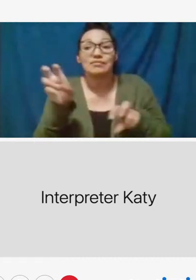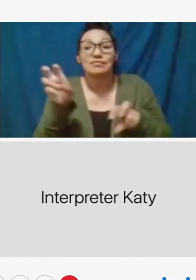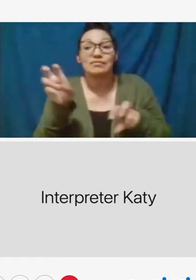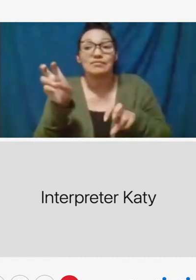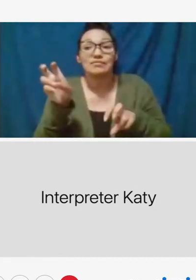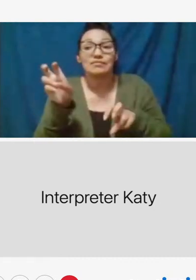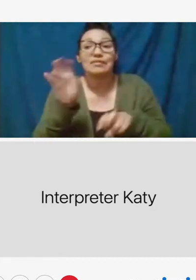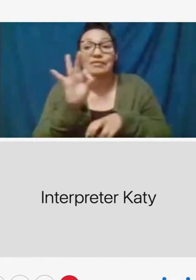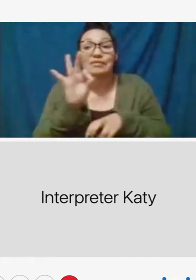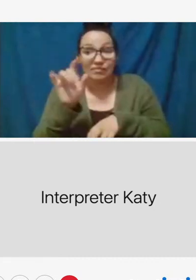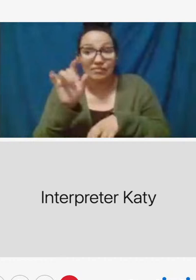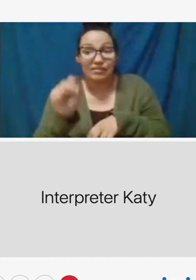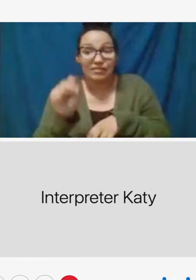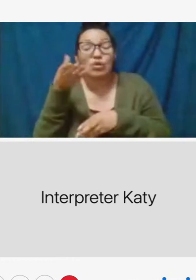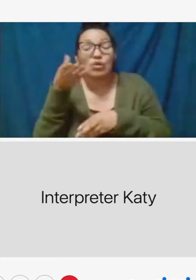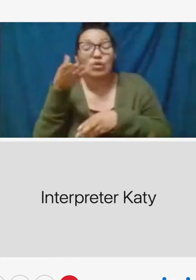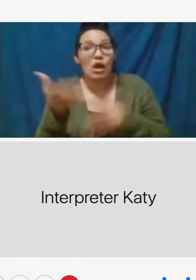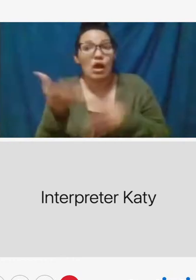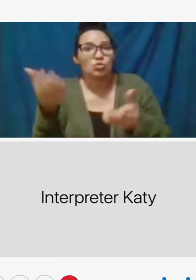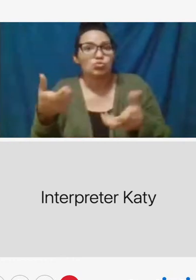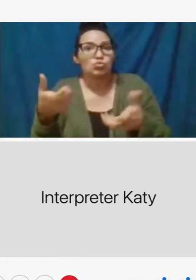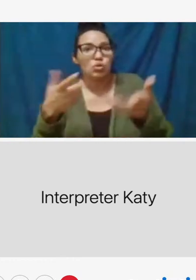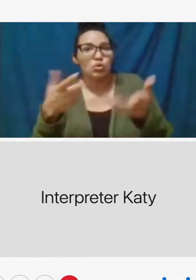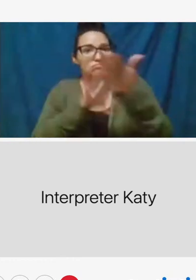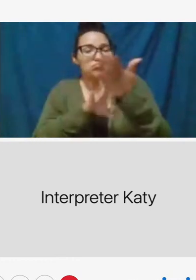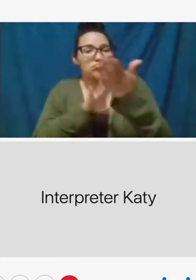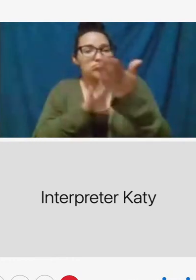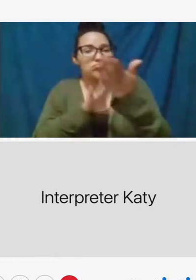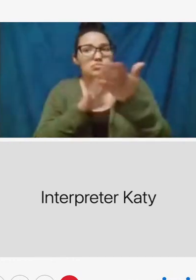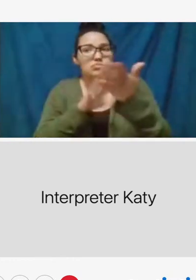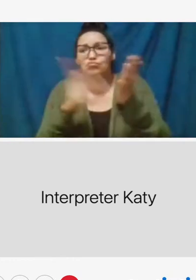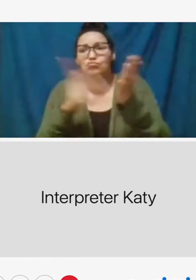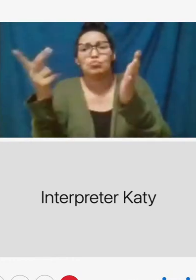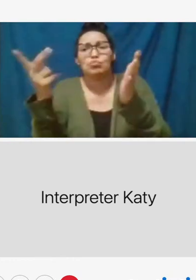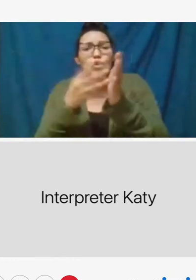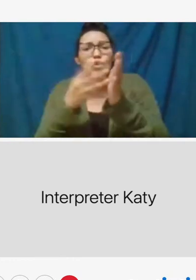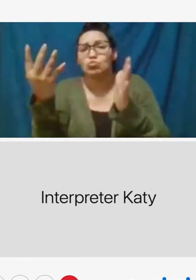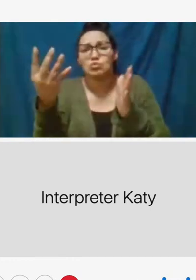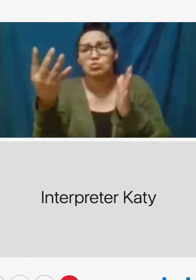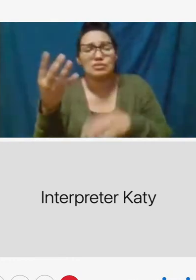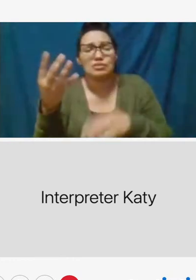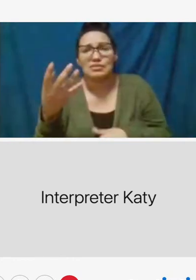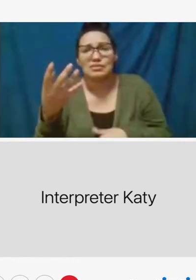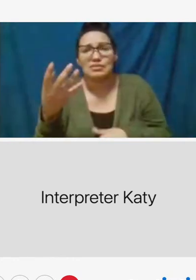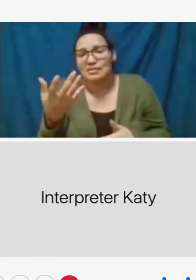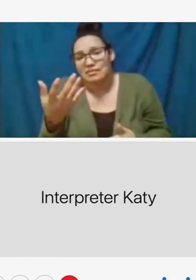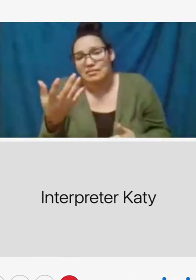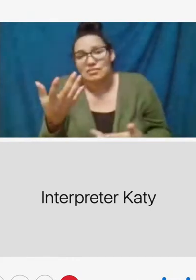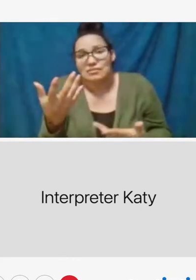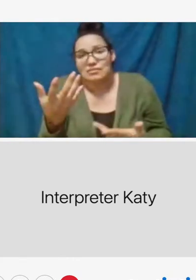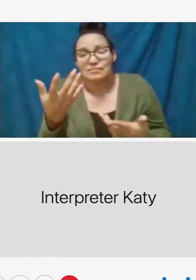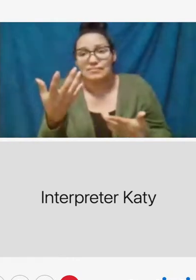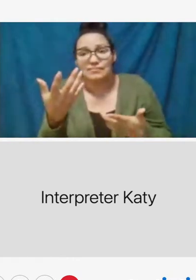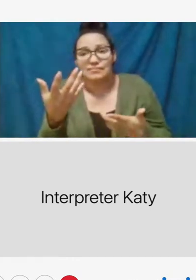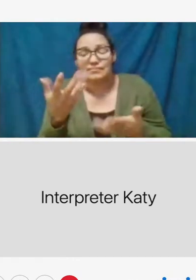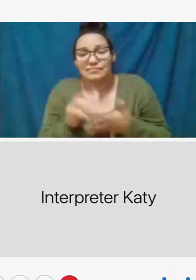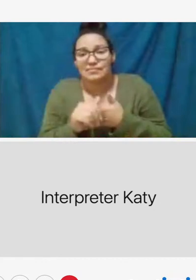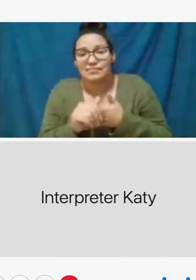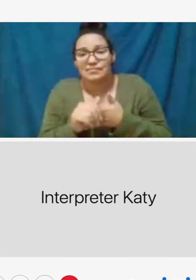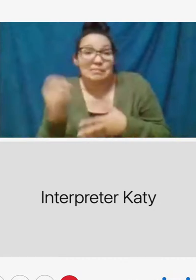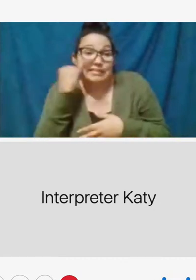they they've triple quadrupled I mean so uh if uh if you haven't not started following